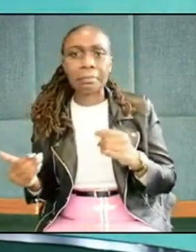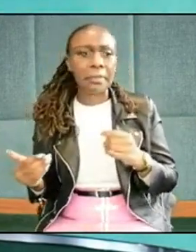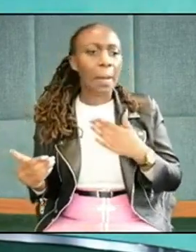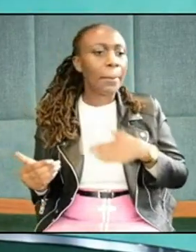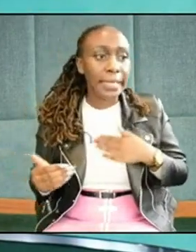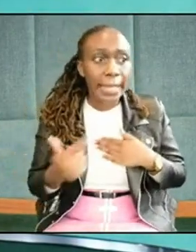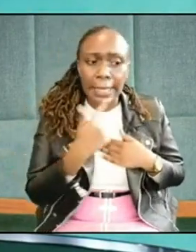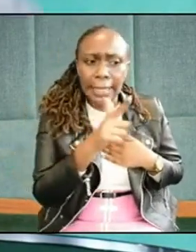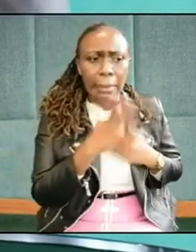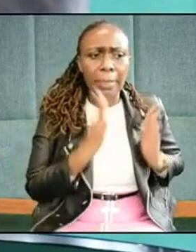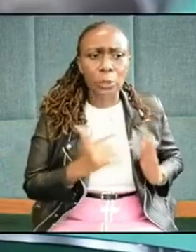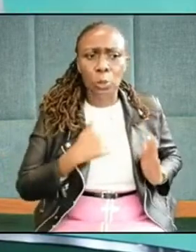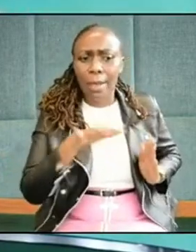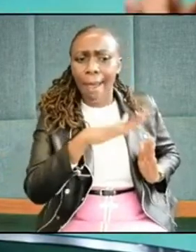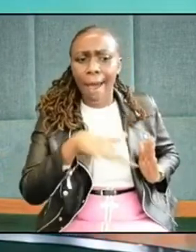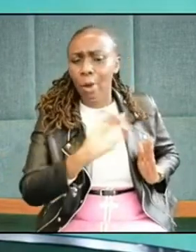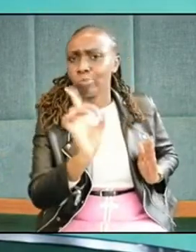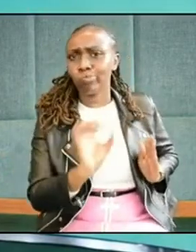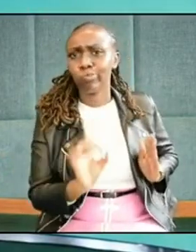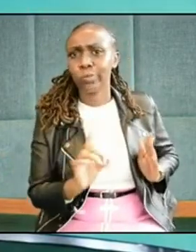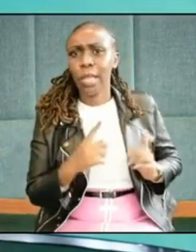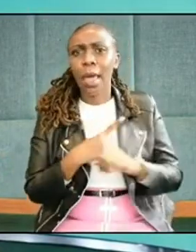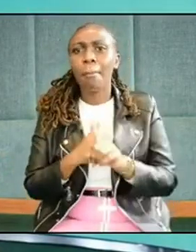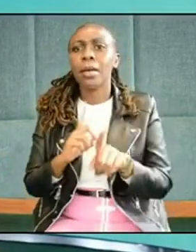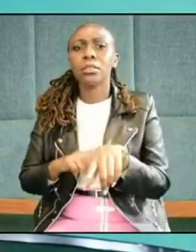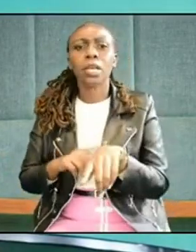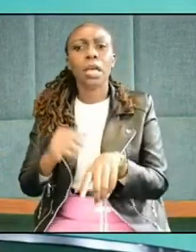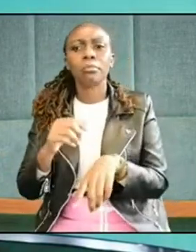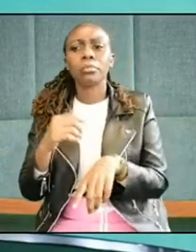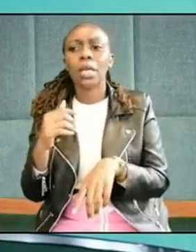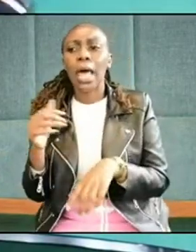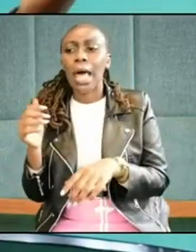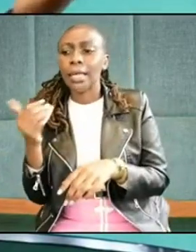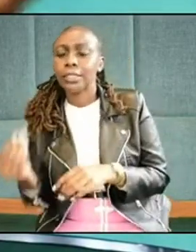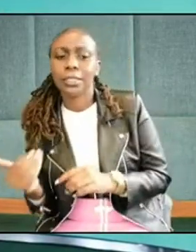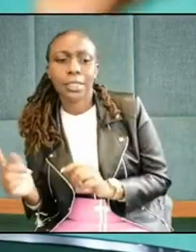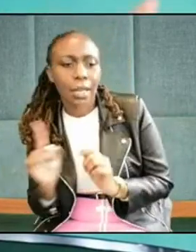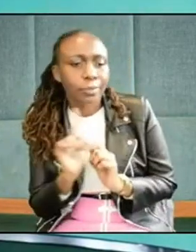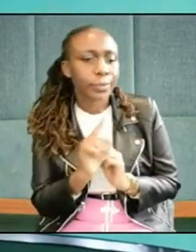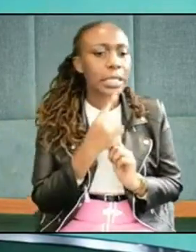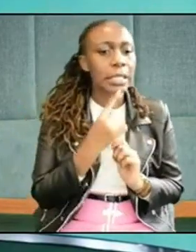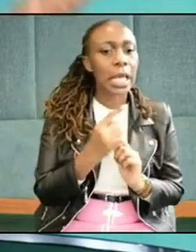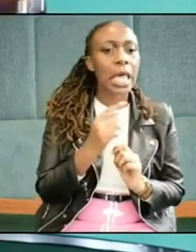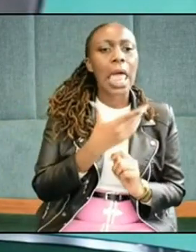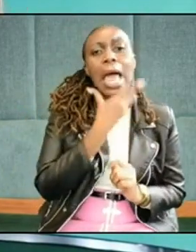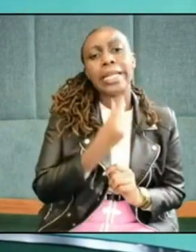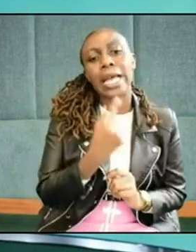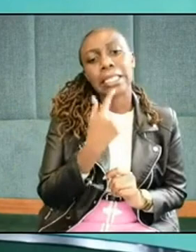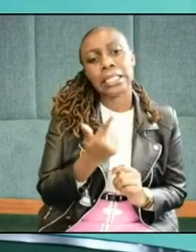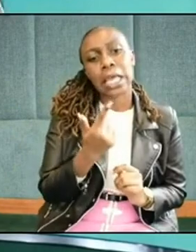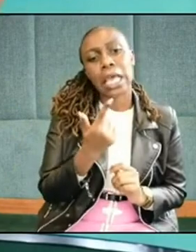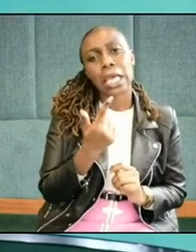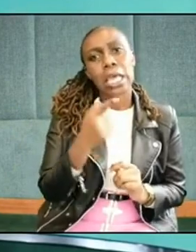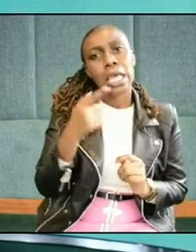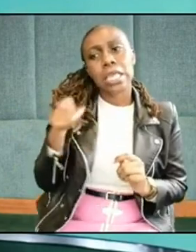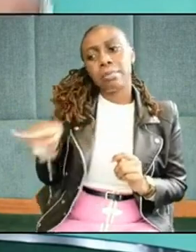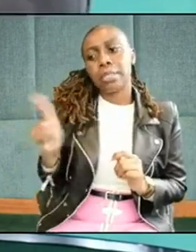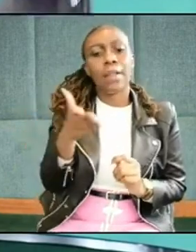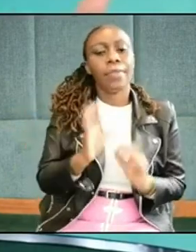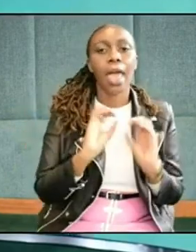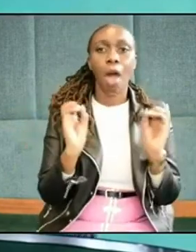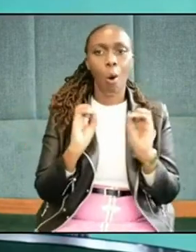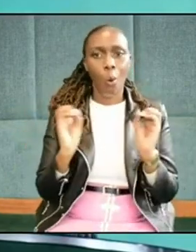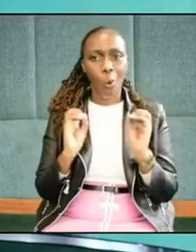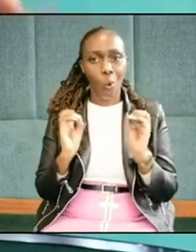in the house, but he says we should not tell you that he is here." By so saying, they are revealing. And God, when he says to